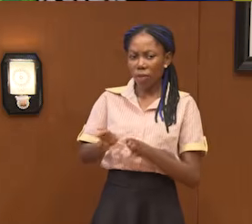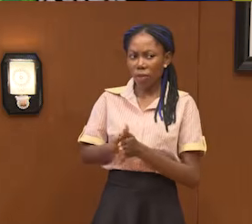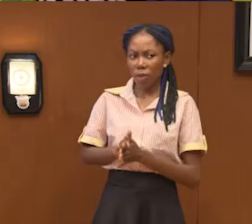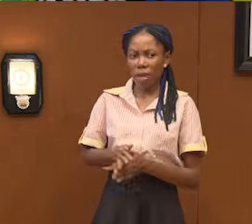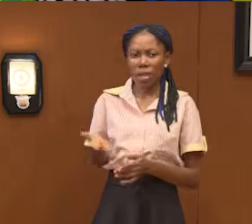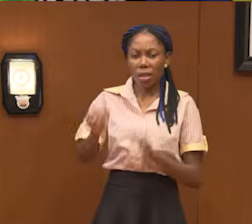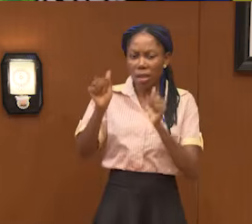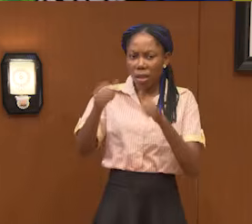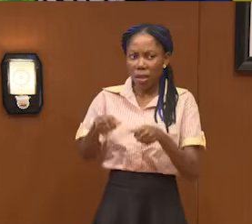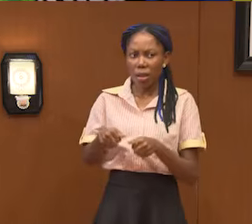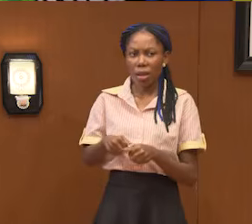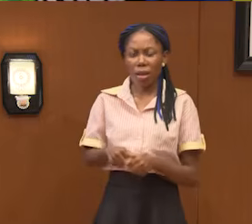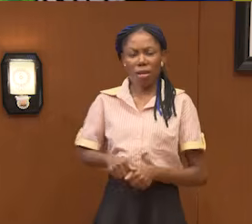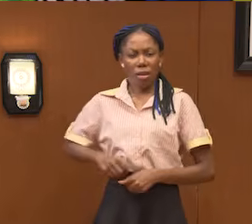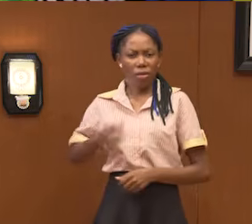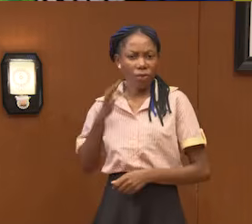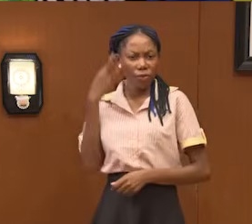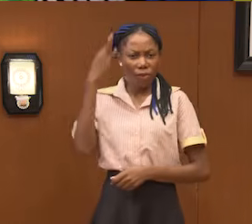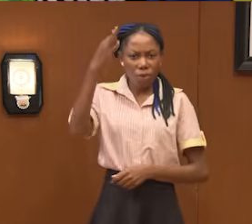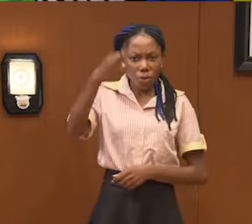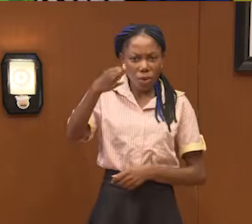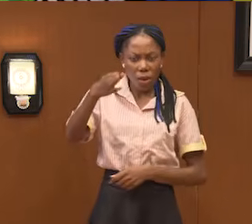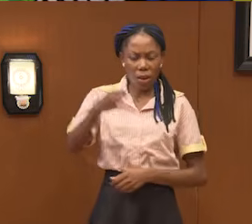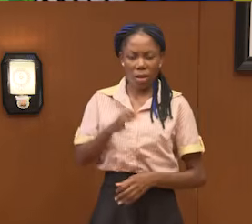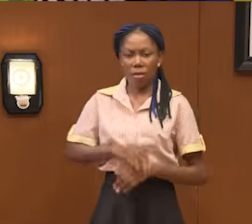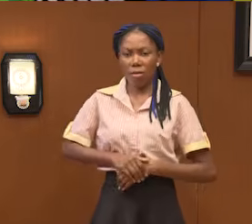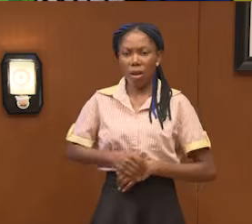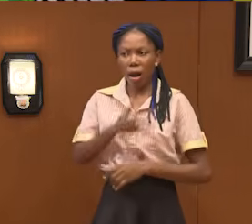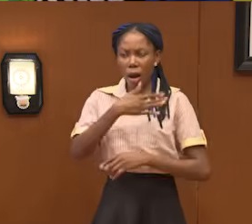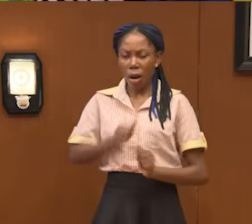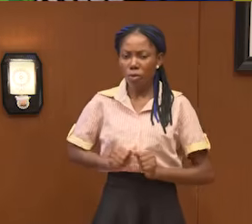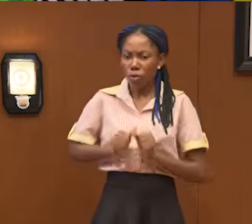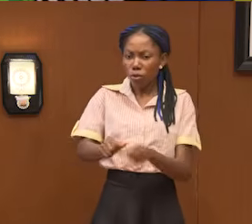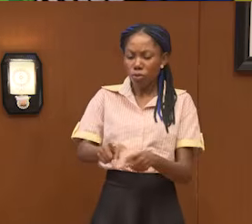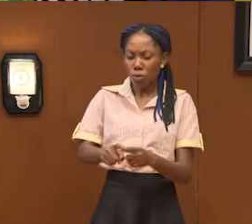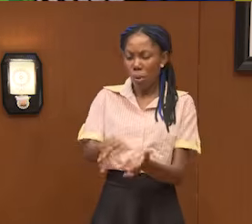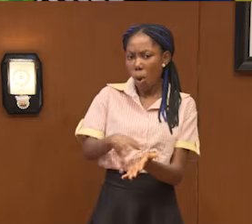the tendency for them to grow up and continue to,